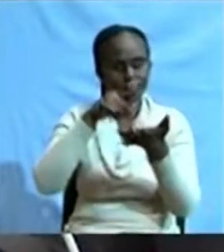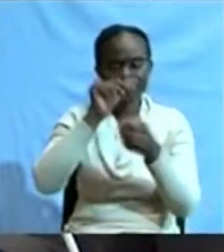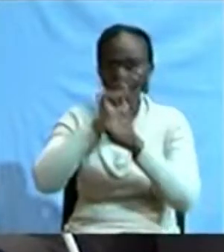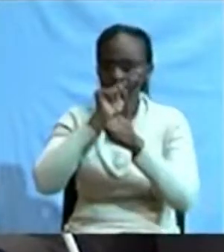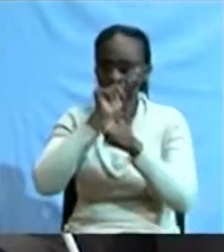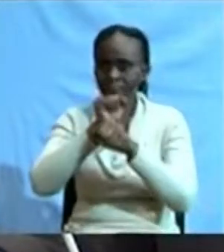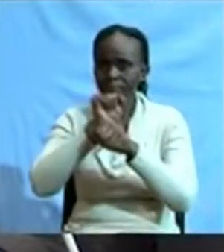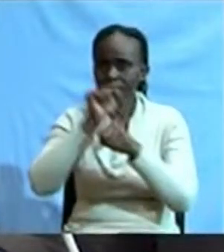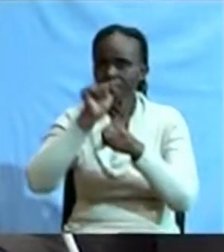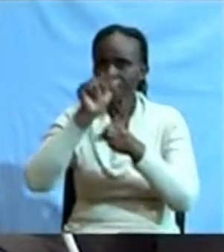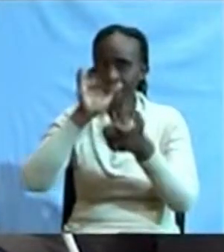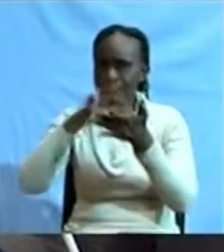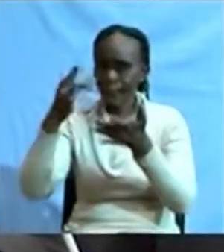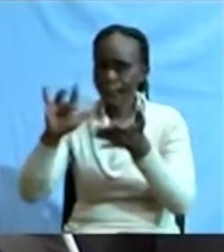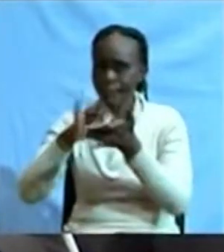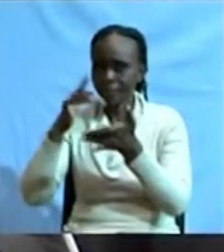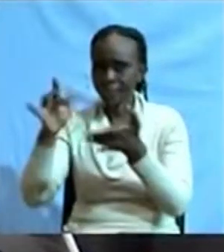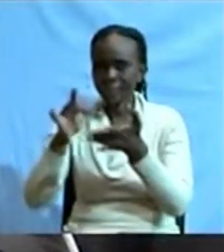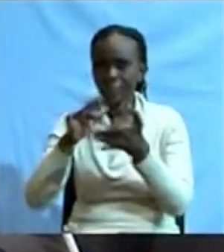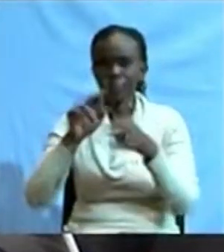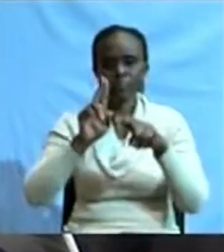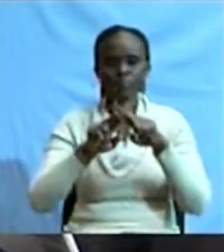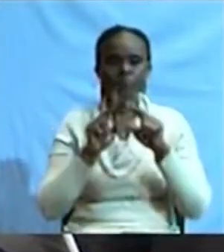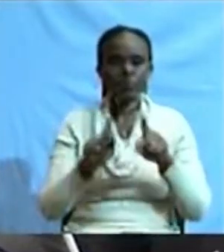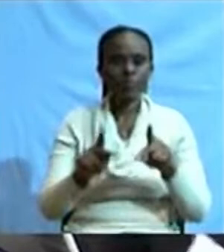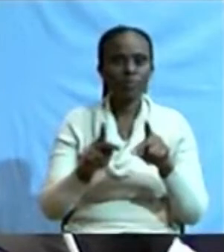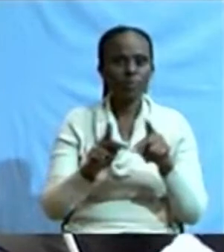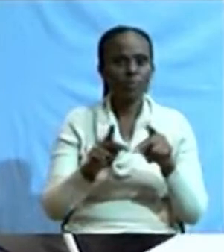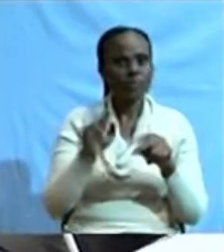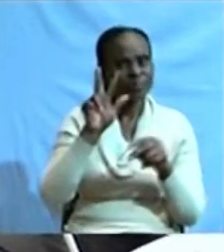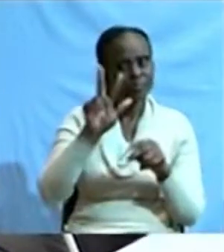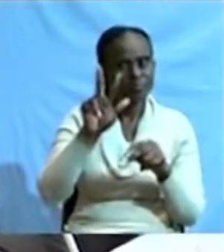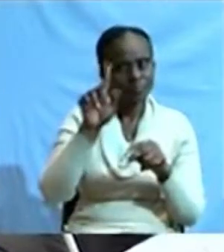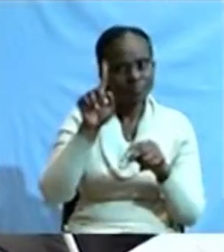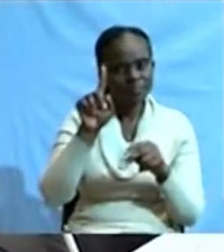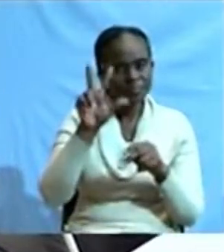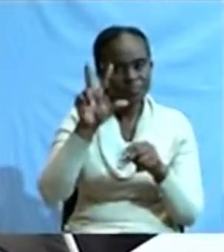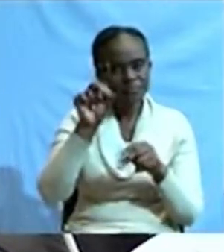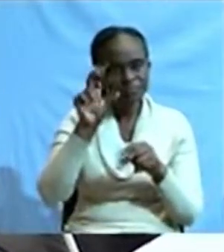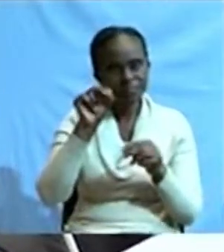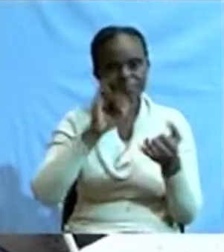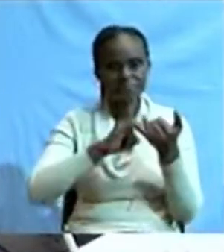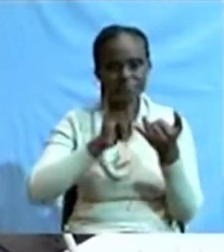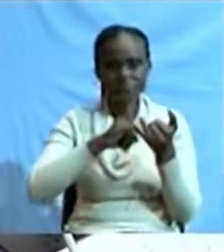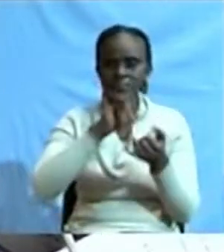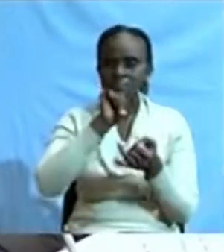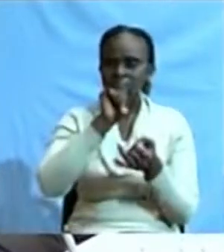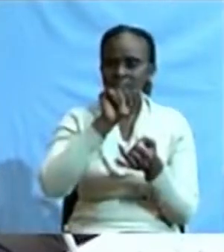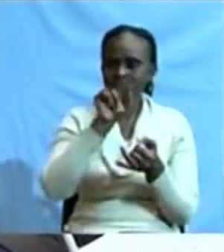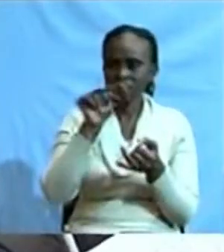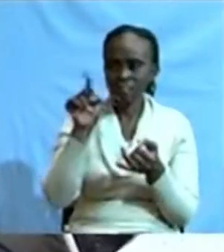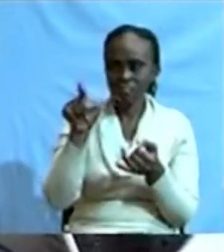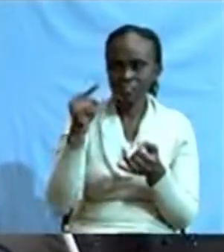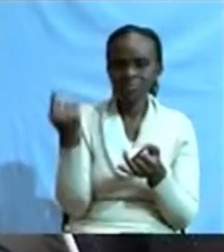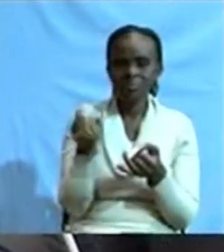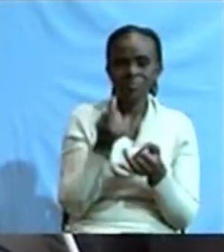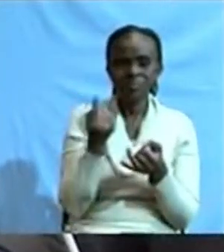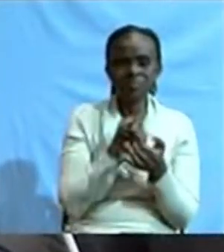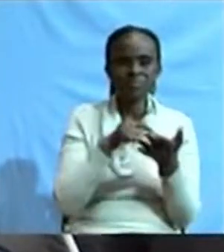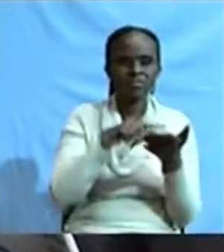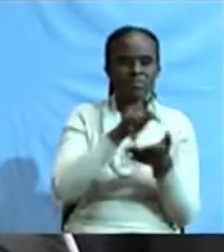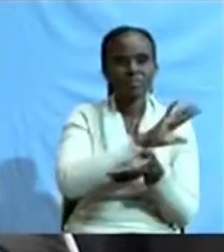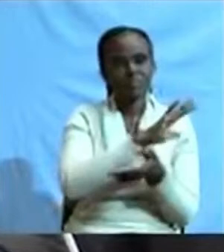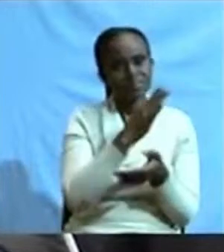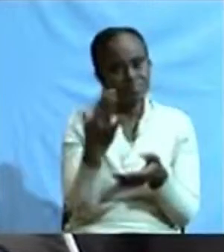expenses. Chair, as at 30th September 2022, they only managed